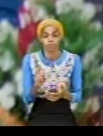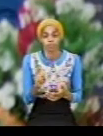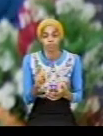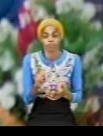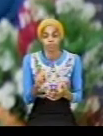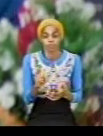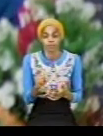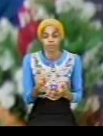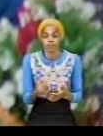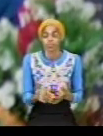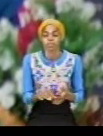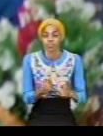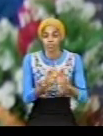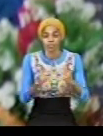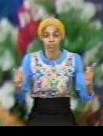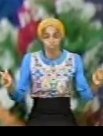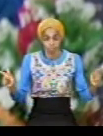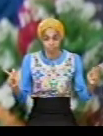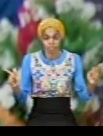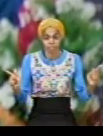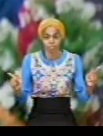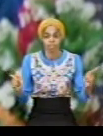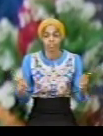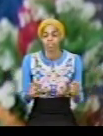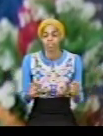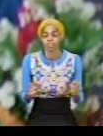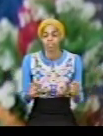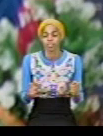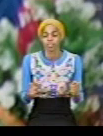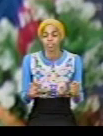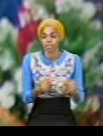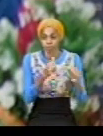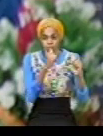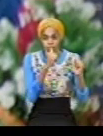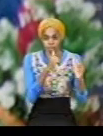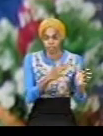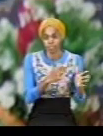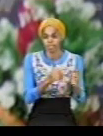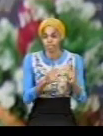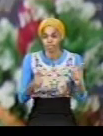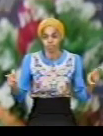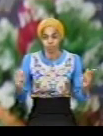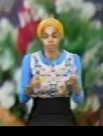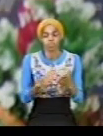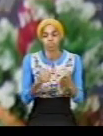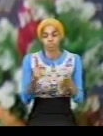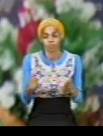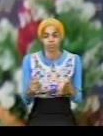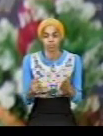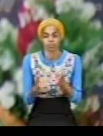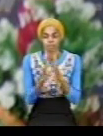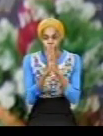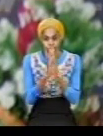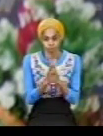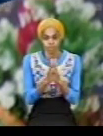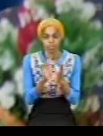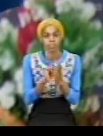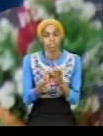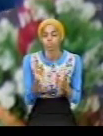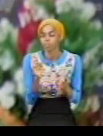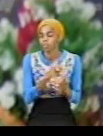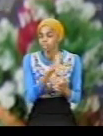Unprecedented participation and spectacular results. We want to pray wherever people